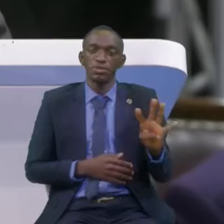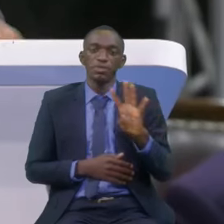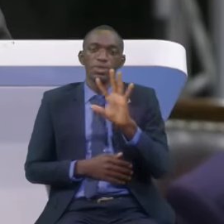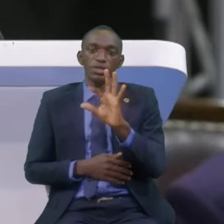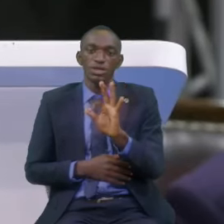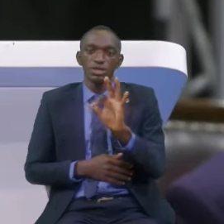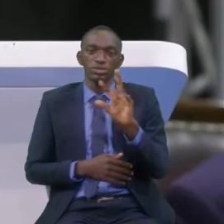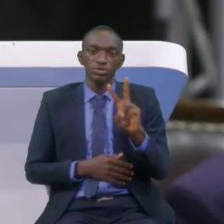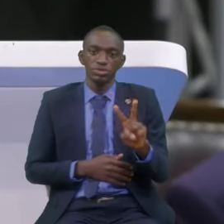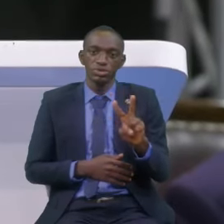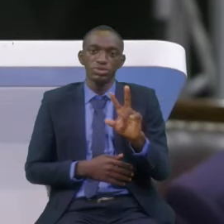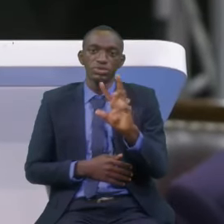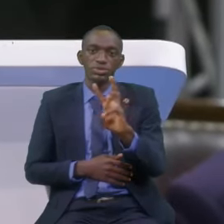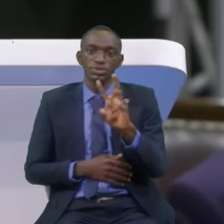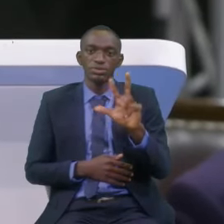+234 915 444 9263.